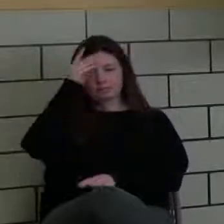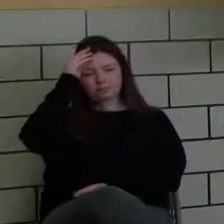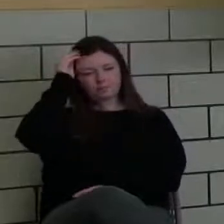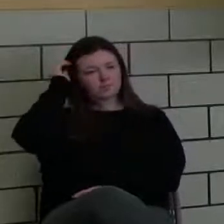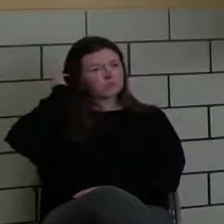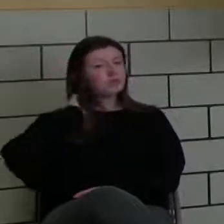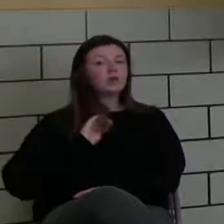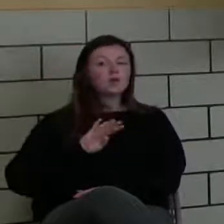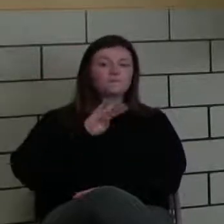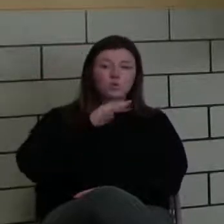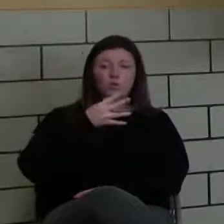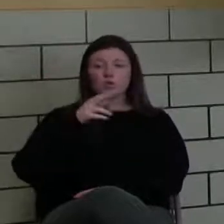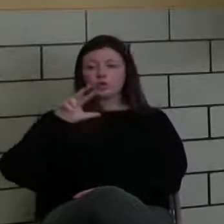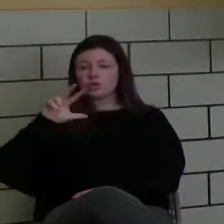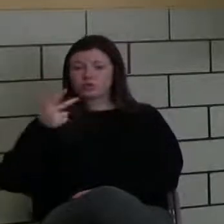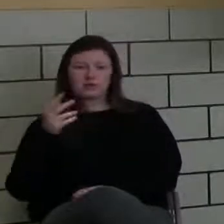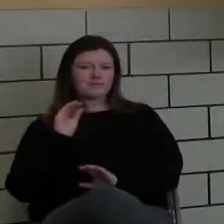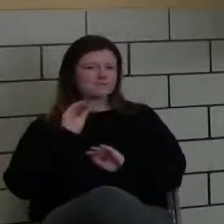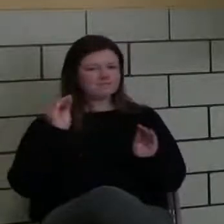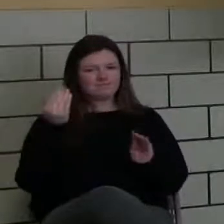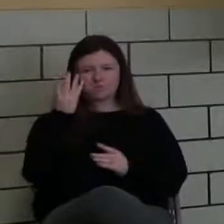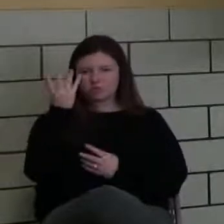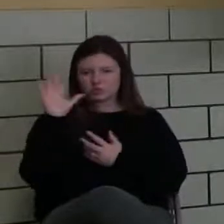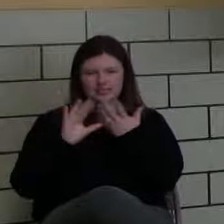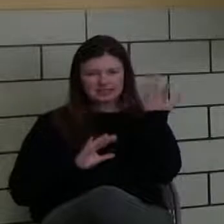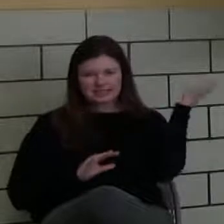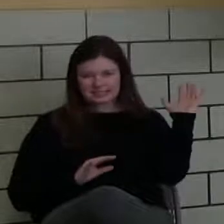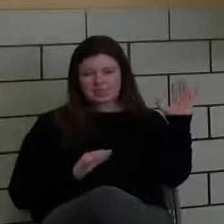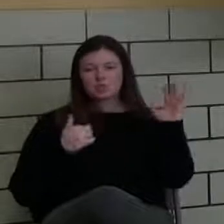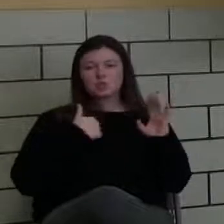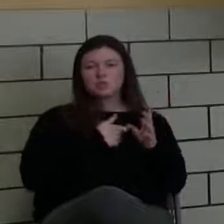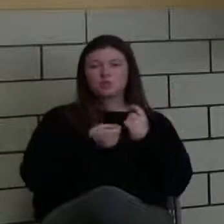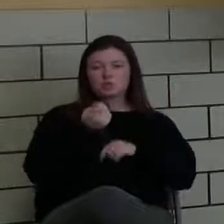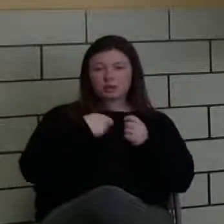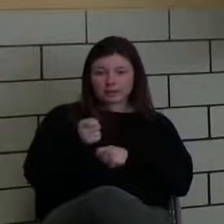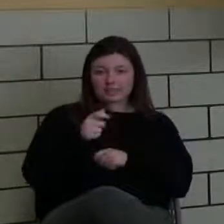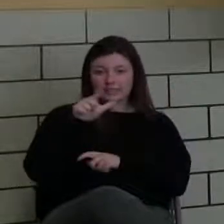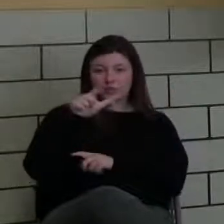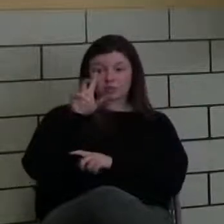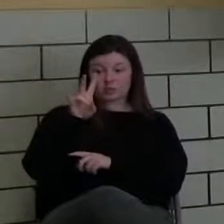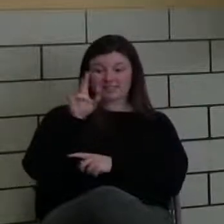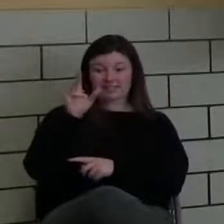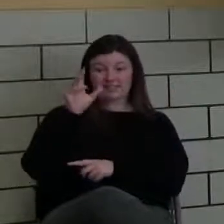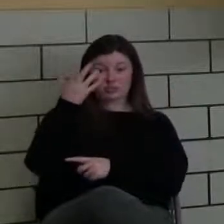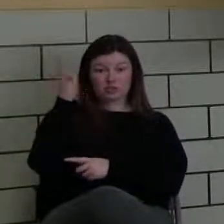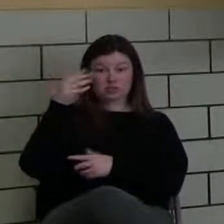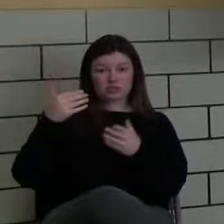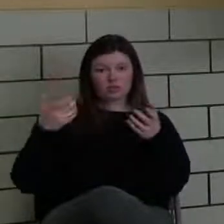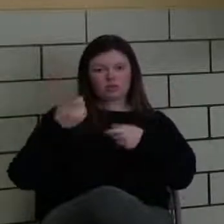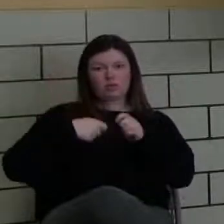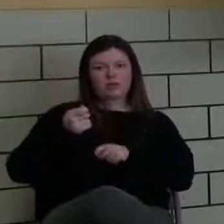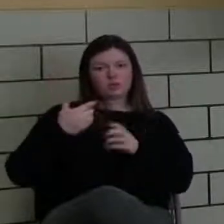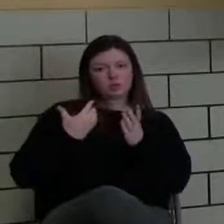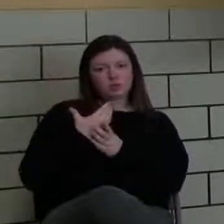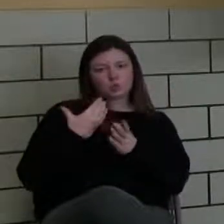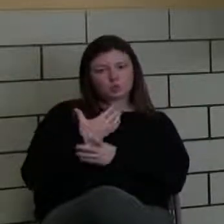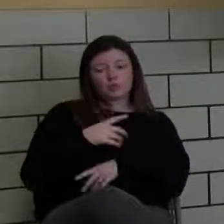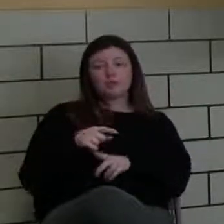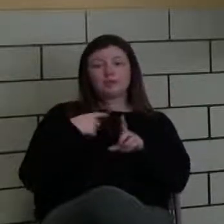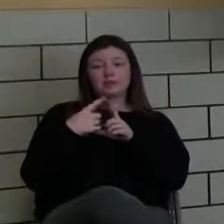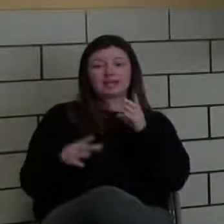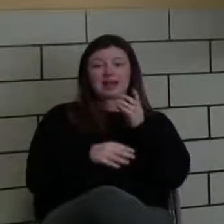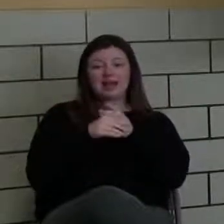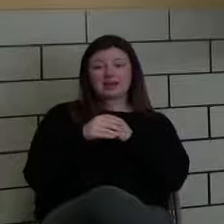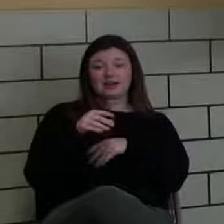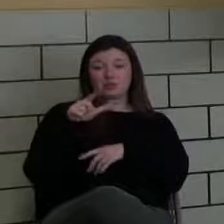along 4th through 3rd. So we are replacing those 27 trees. We're adding 24 more trees along Main Street.